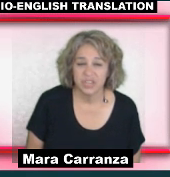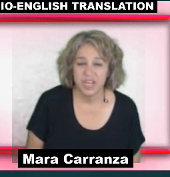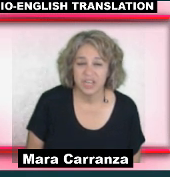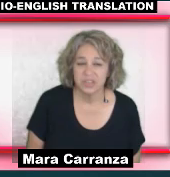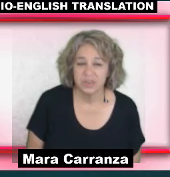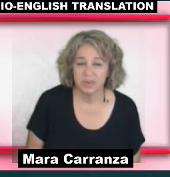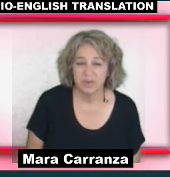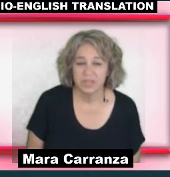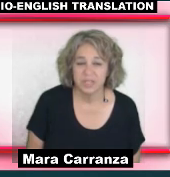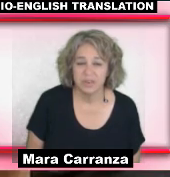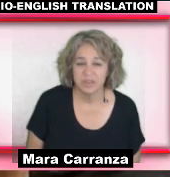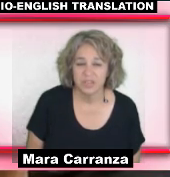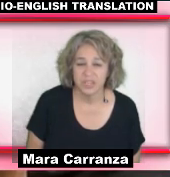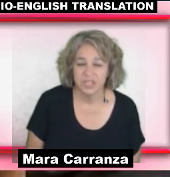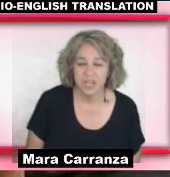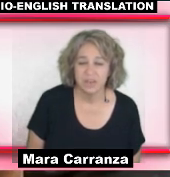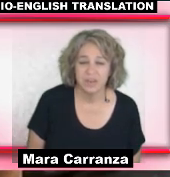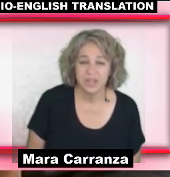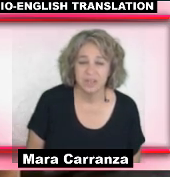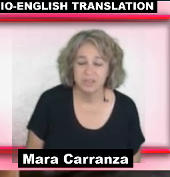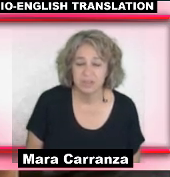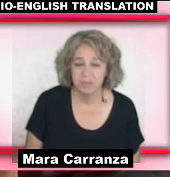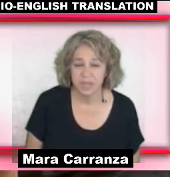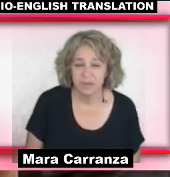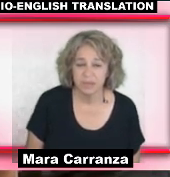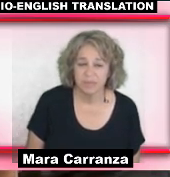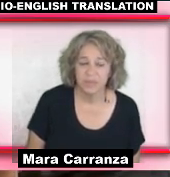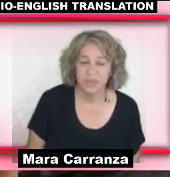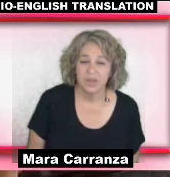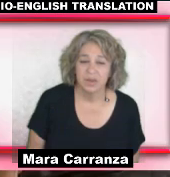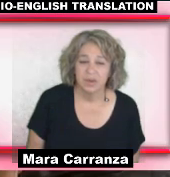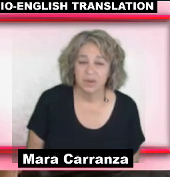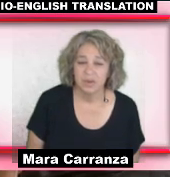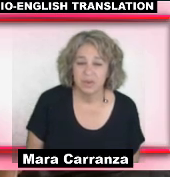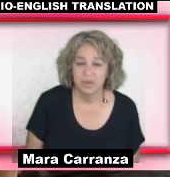there's change or is there no change? How did it used to be?